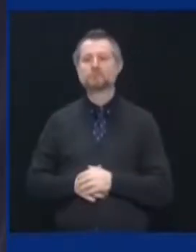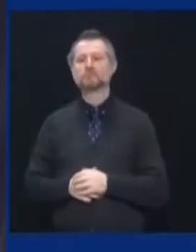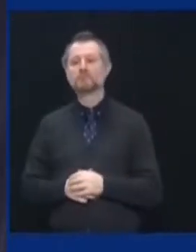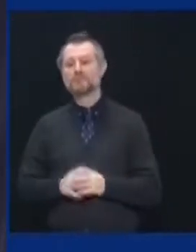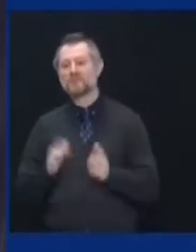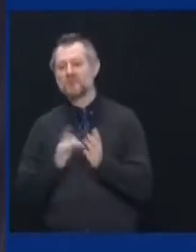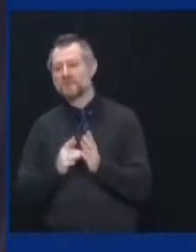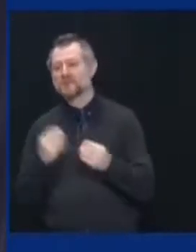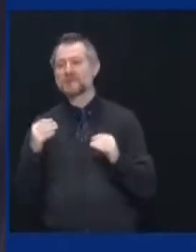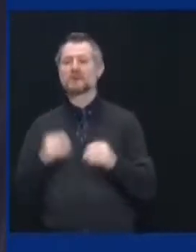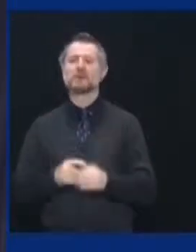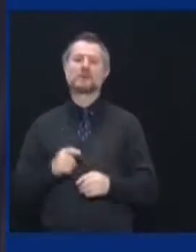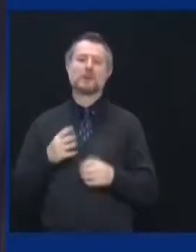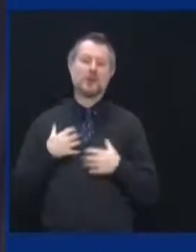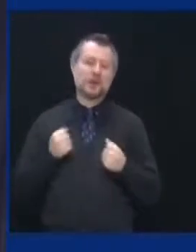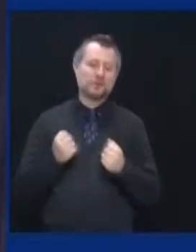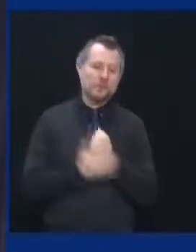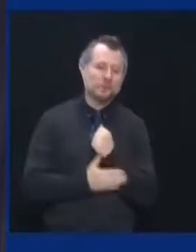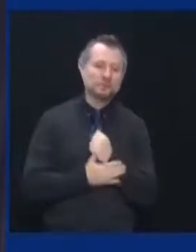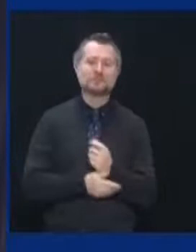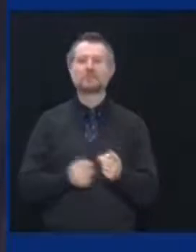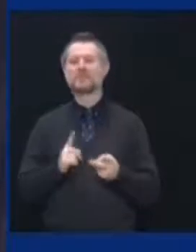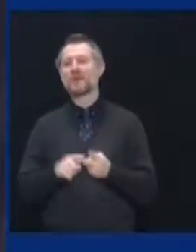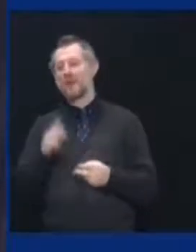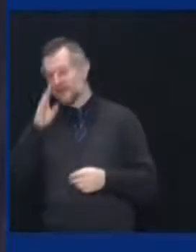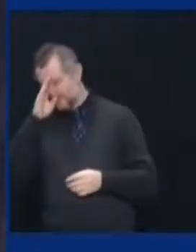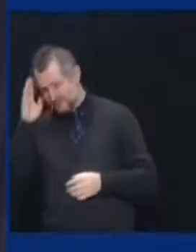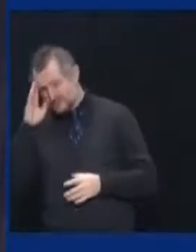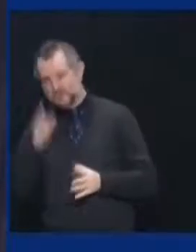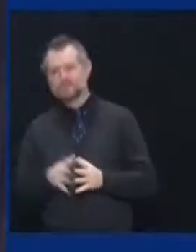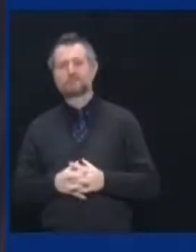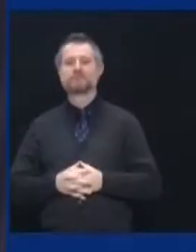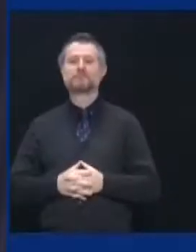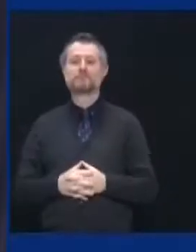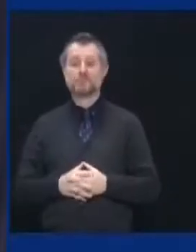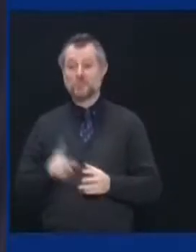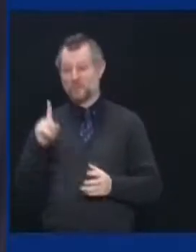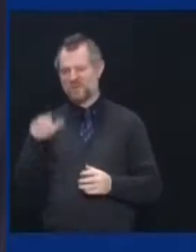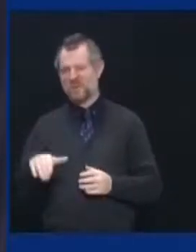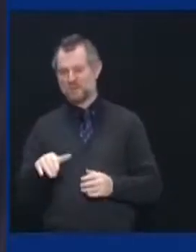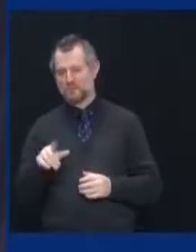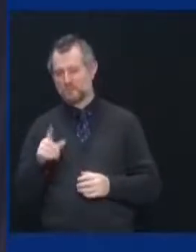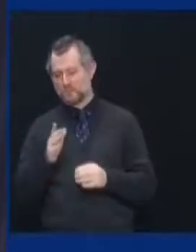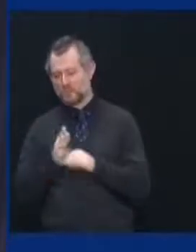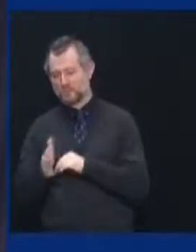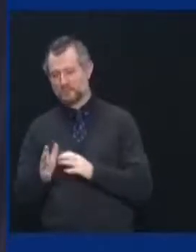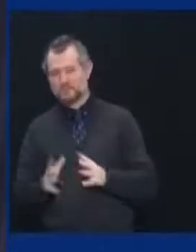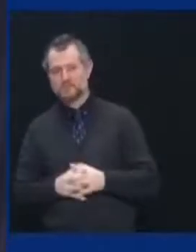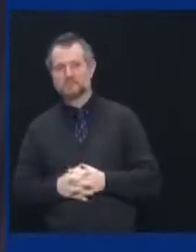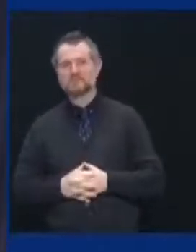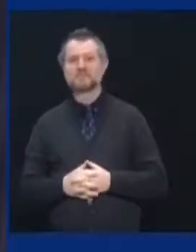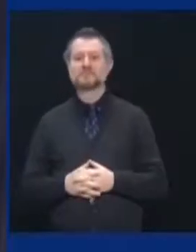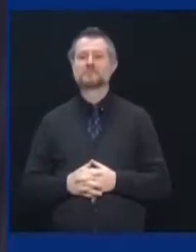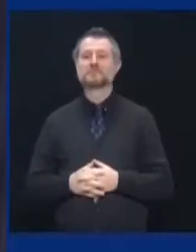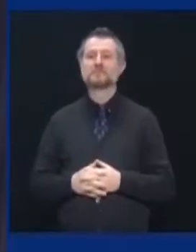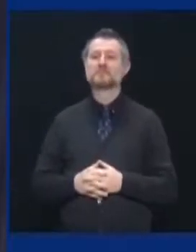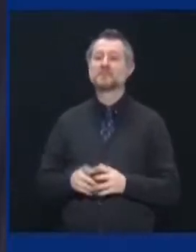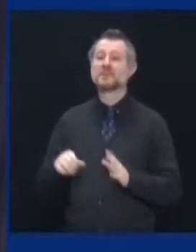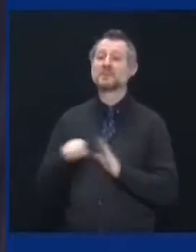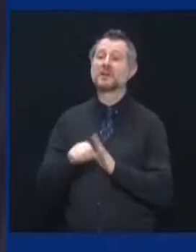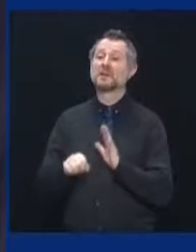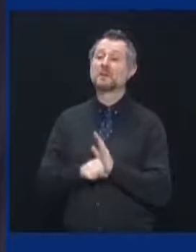Pharmacies, county health department, hospitals, et cetera. 1,000, over 1,000. The state website is